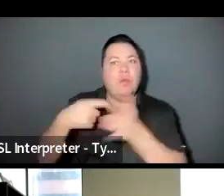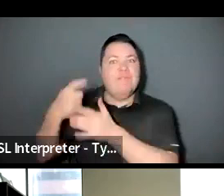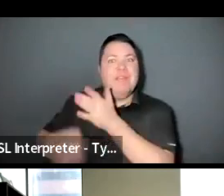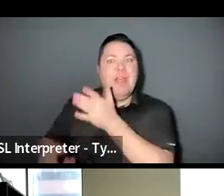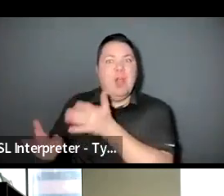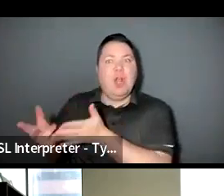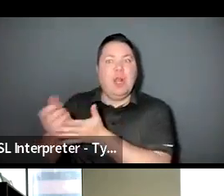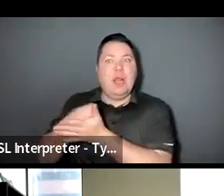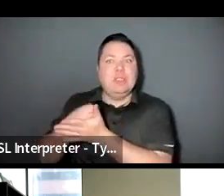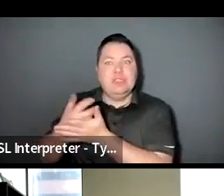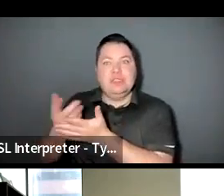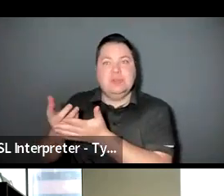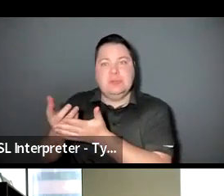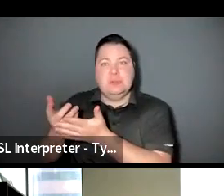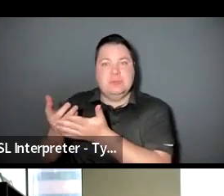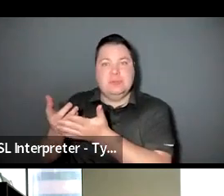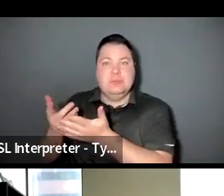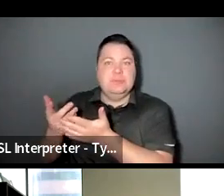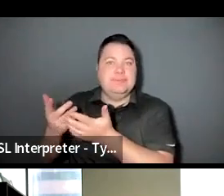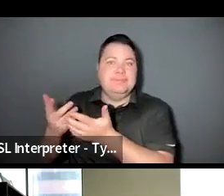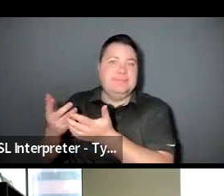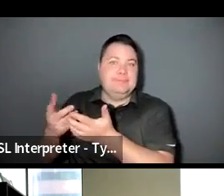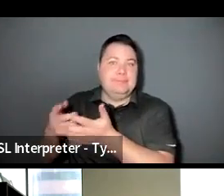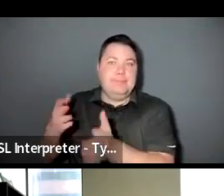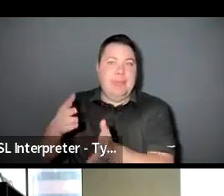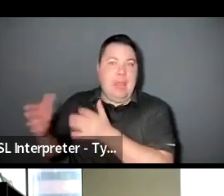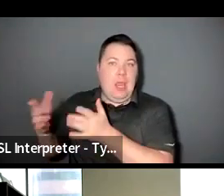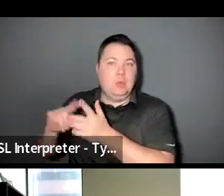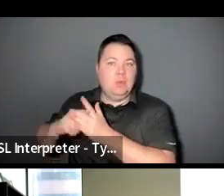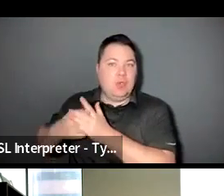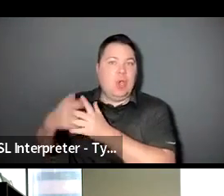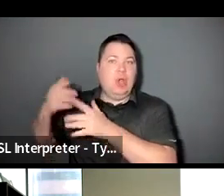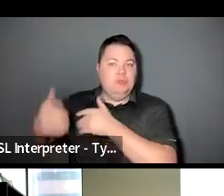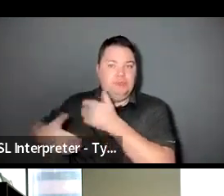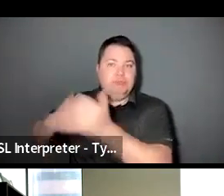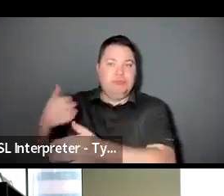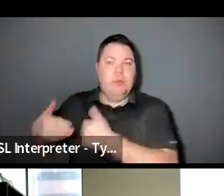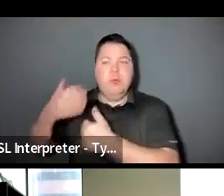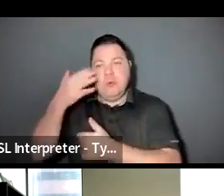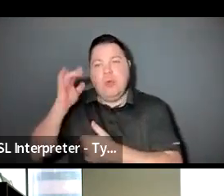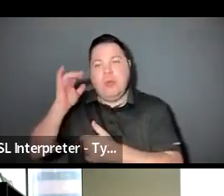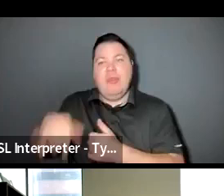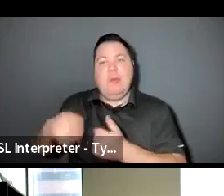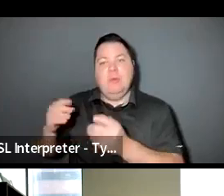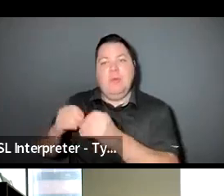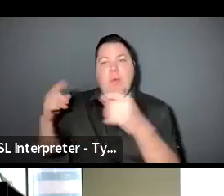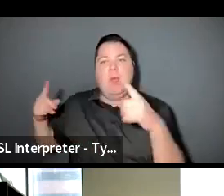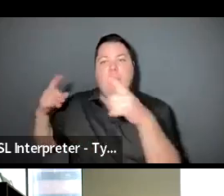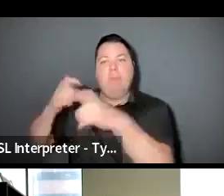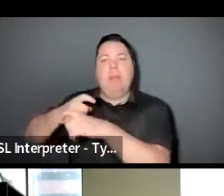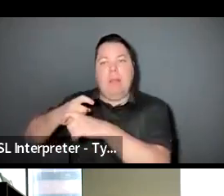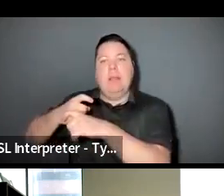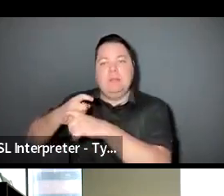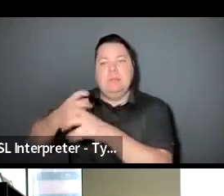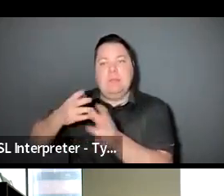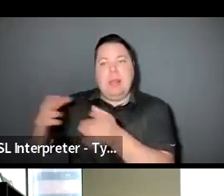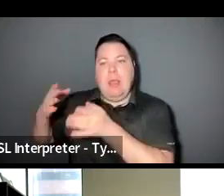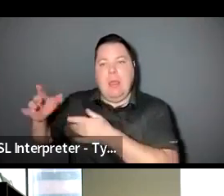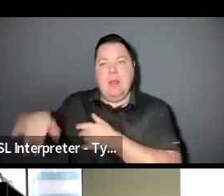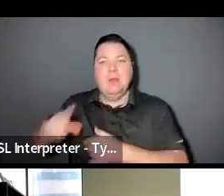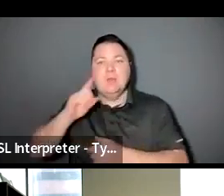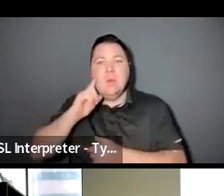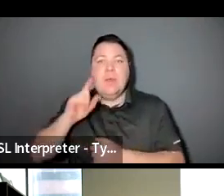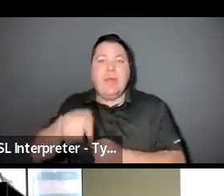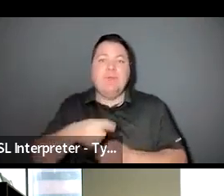collection plan to evolve. We knew that was going to be much more complex. So we needed to figure